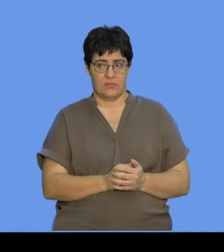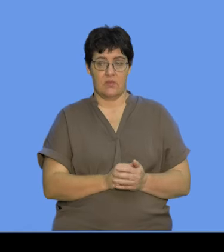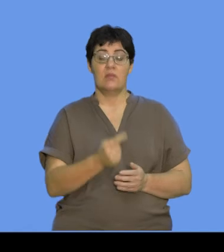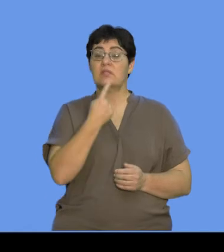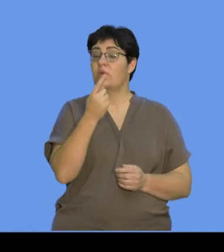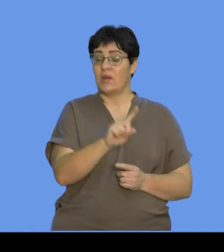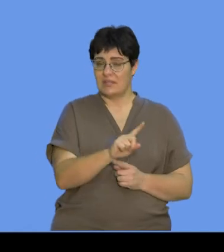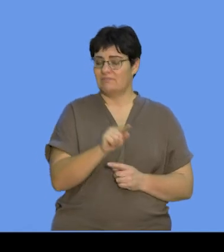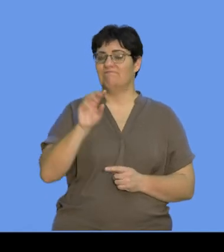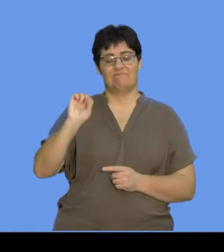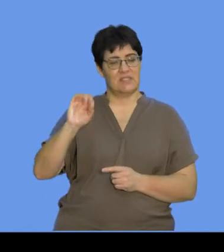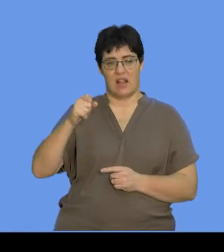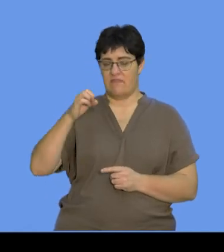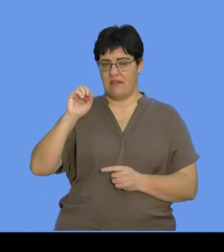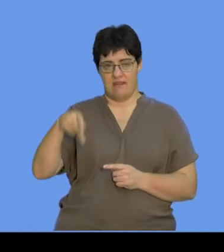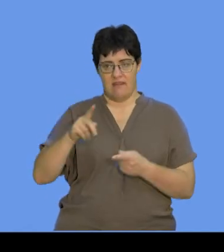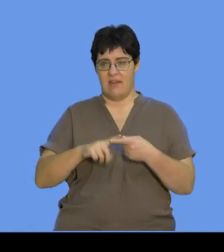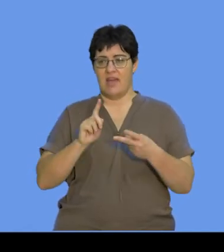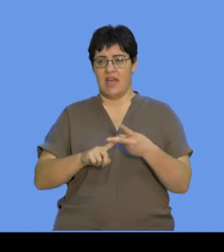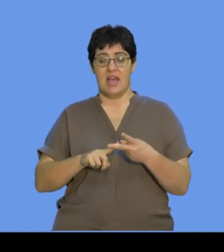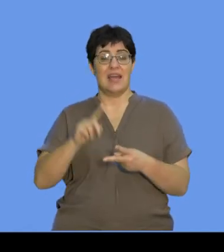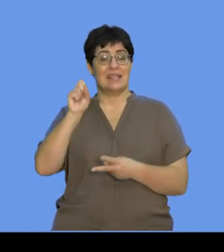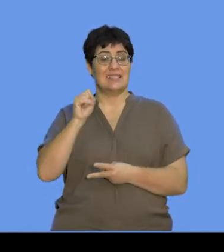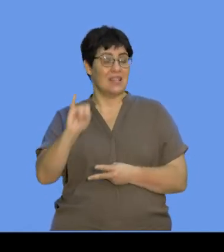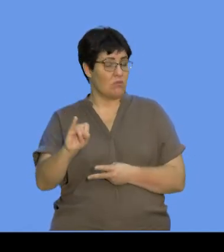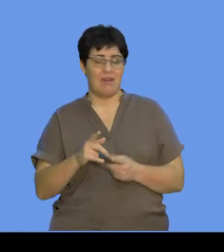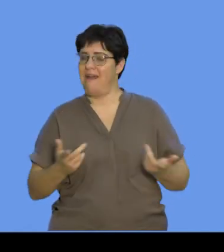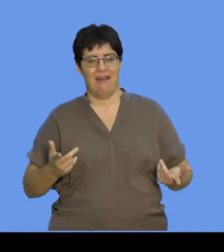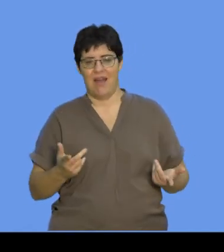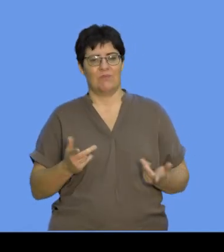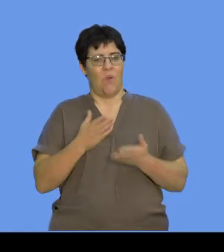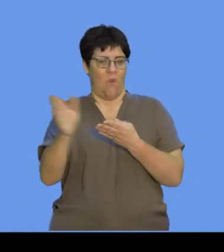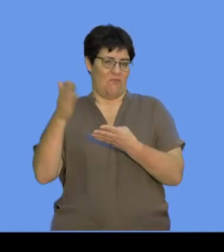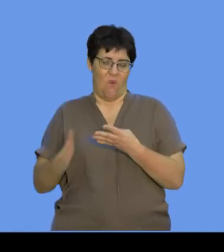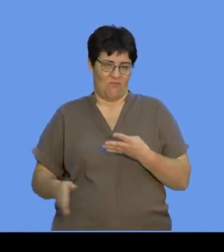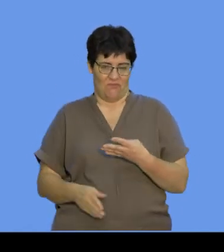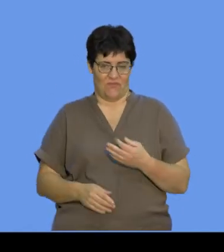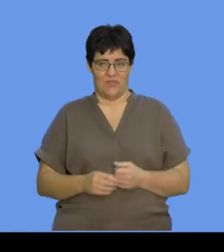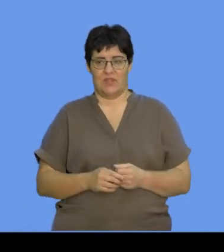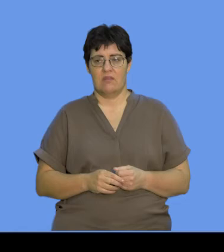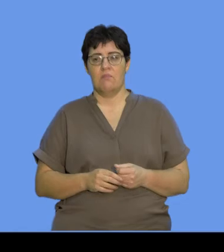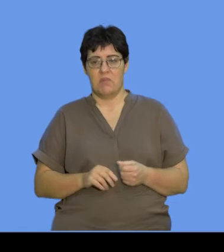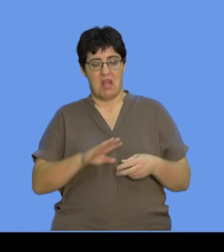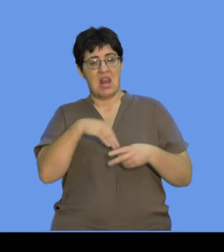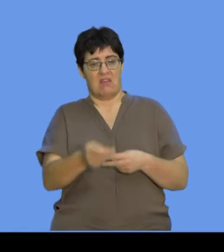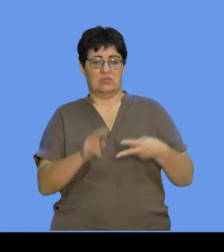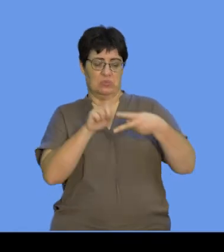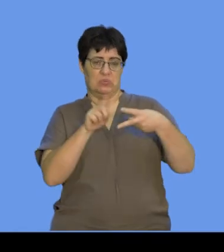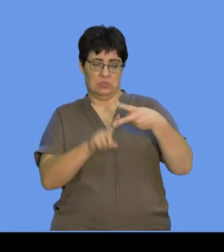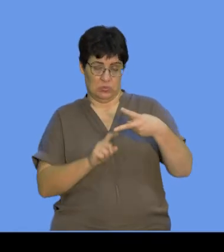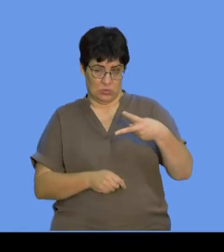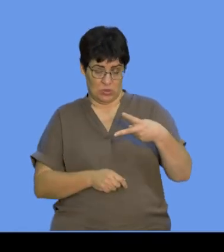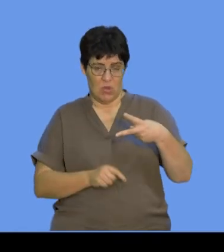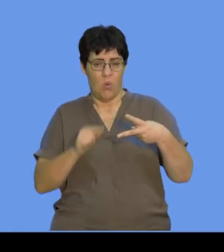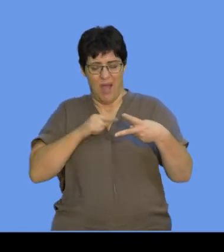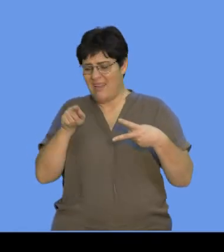that definitely sulfur and silicon are definitely not are not exactly